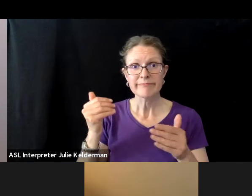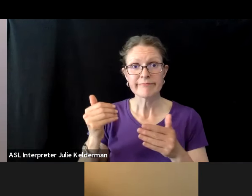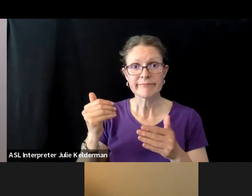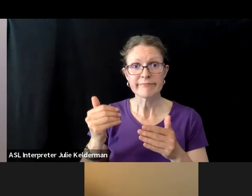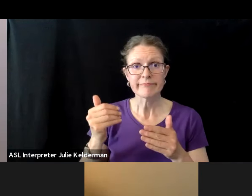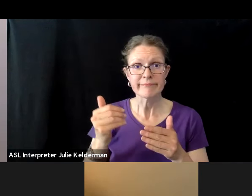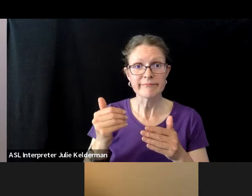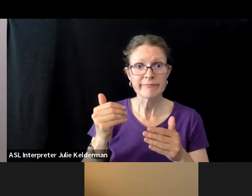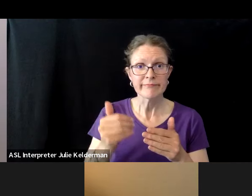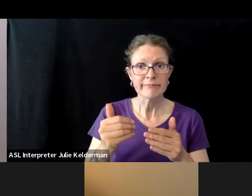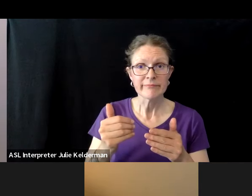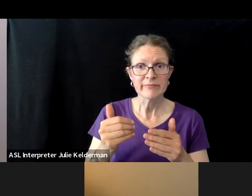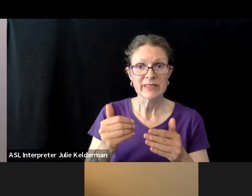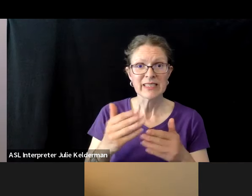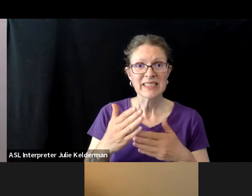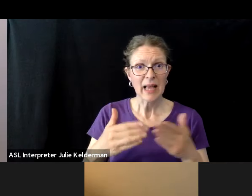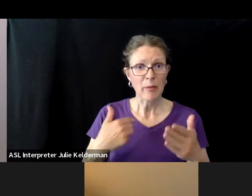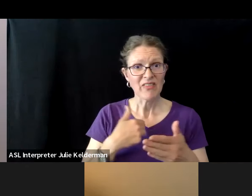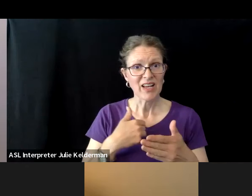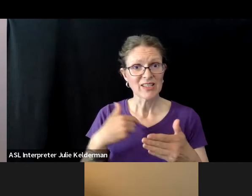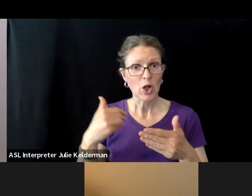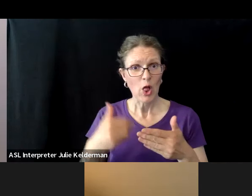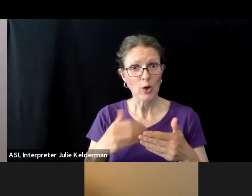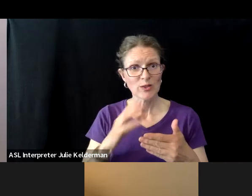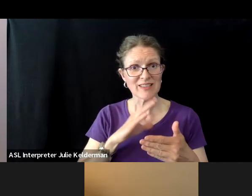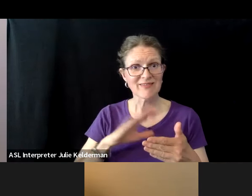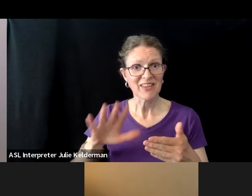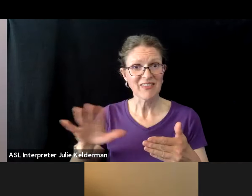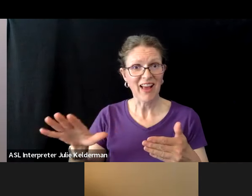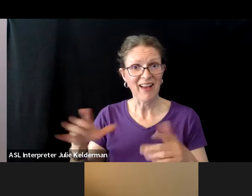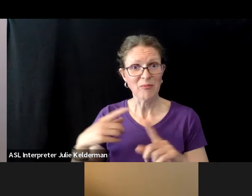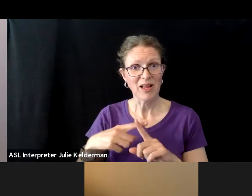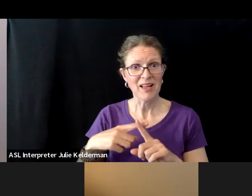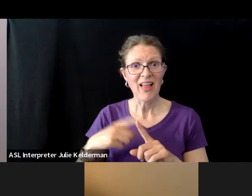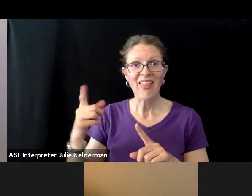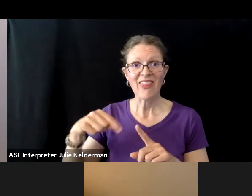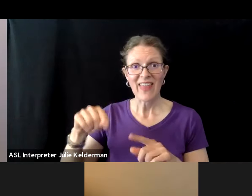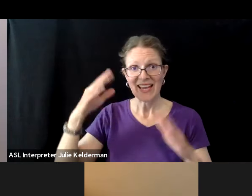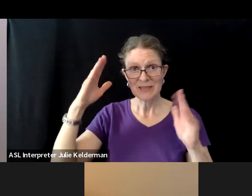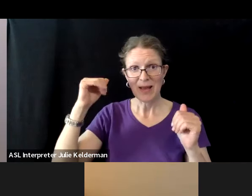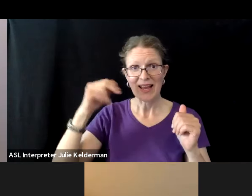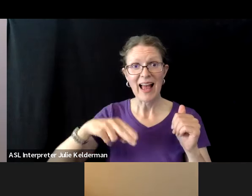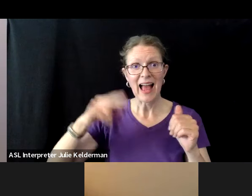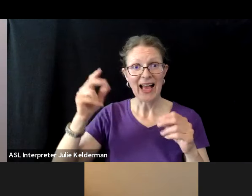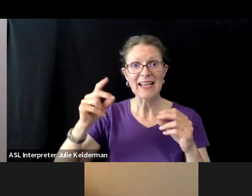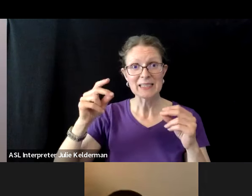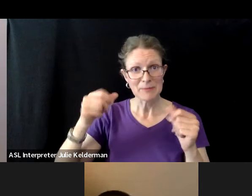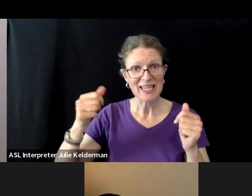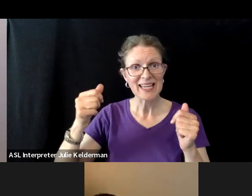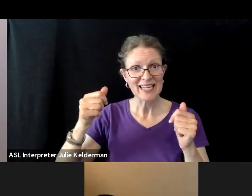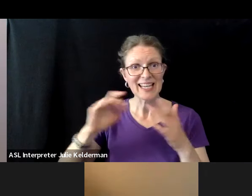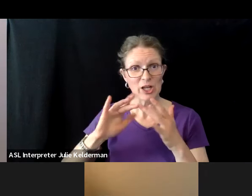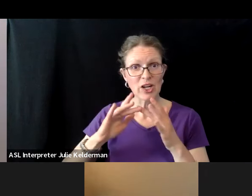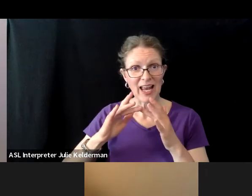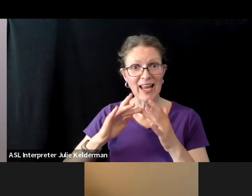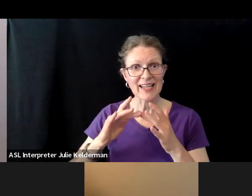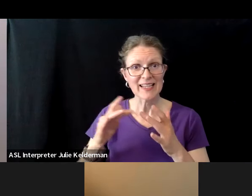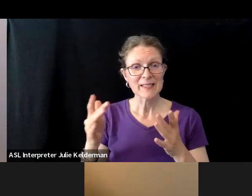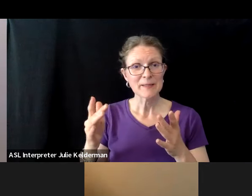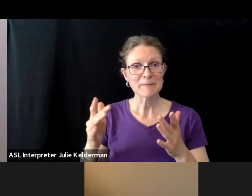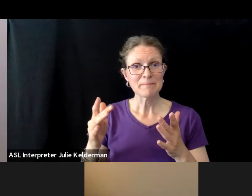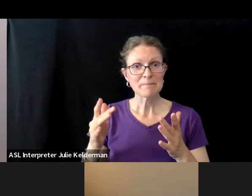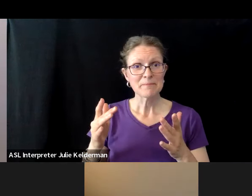plus, some of us are already nearing that. They're going to expect high-speed internet connectivity.